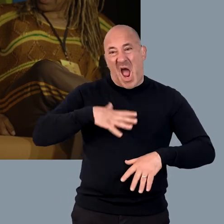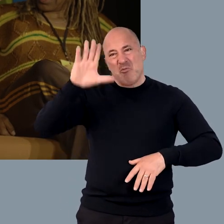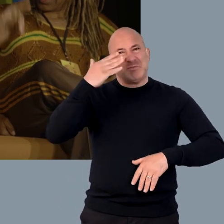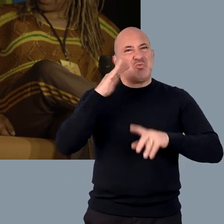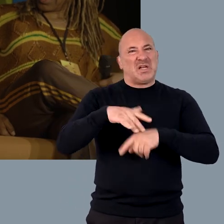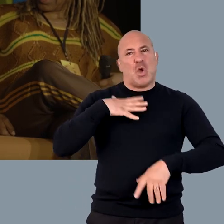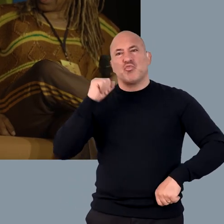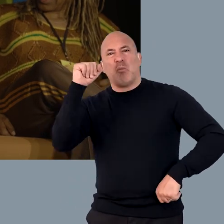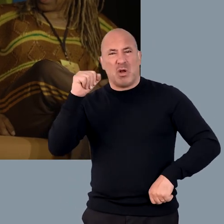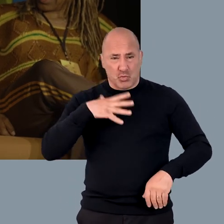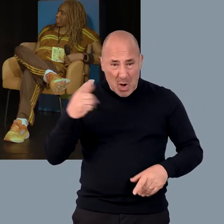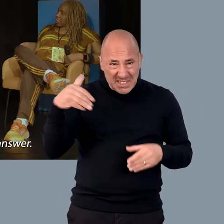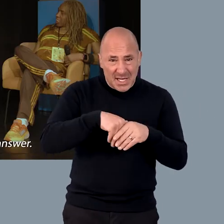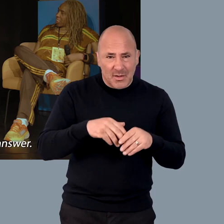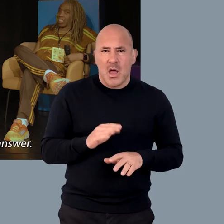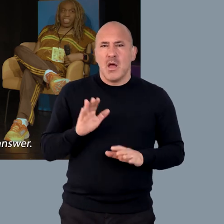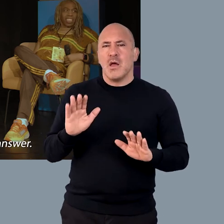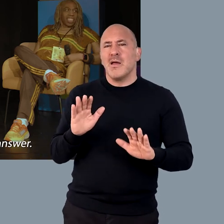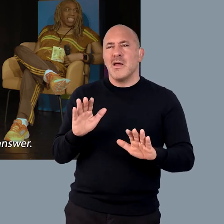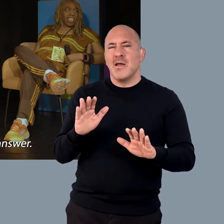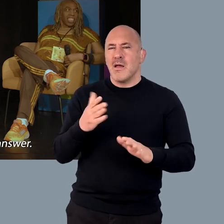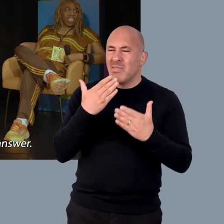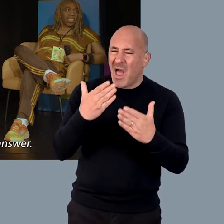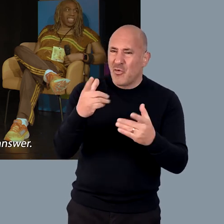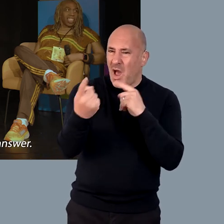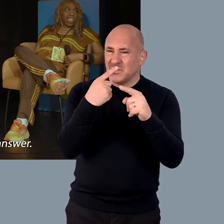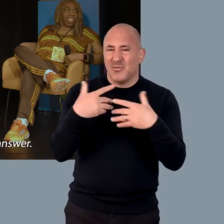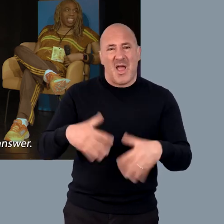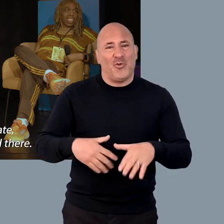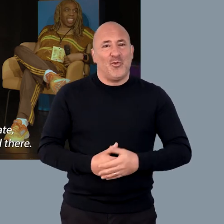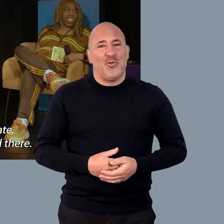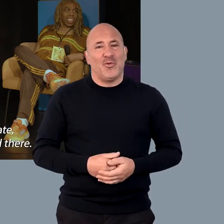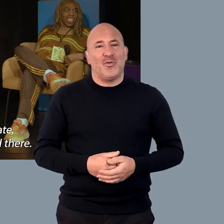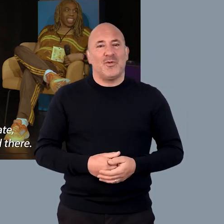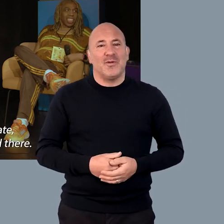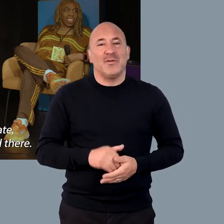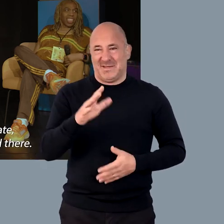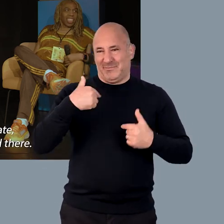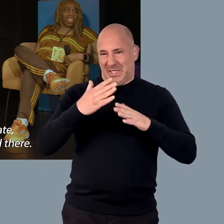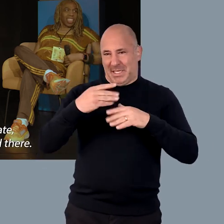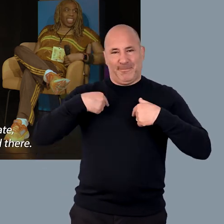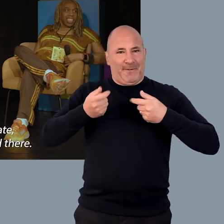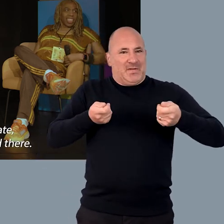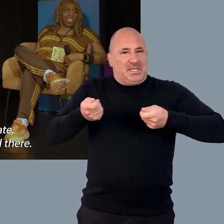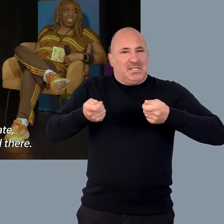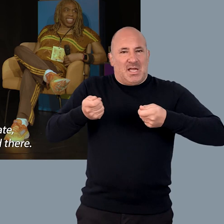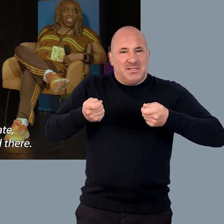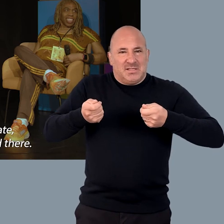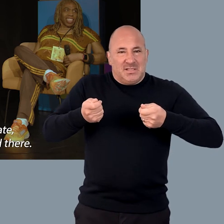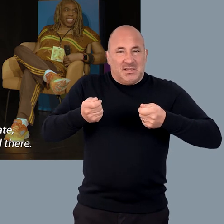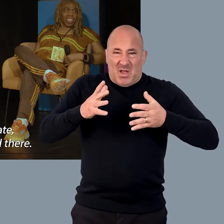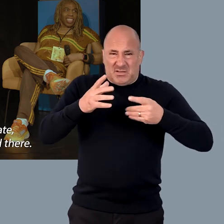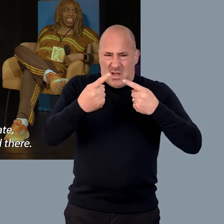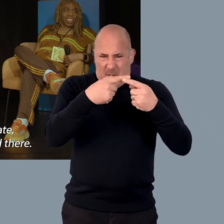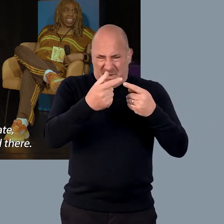want to be racist? Um Tarek, can I just thank you an amazing answer and you know, I'm here to kind of facilitate